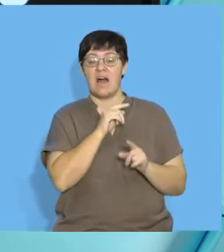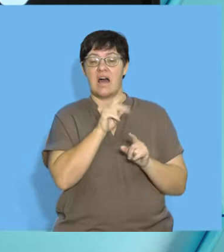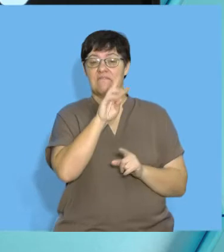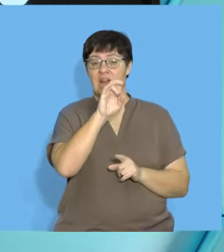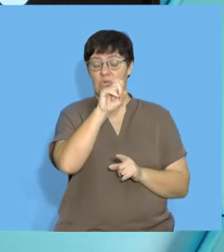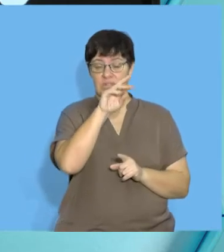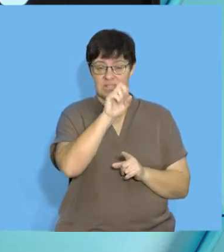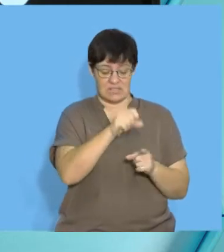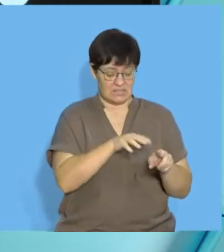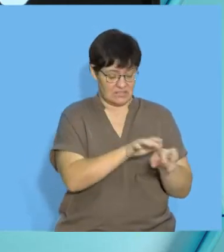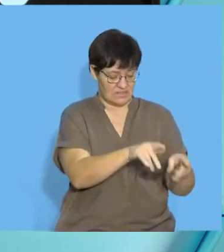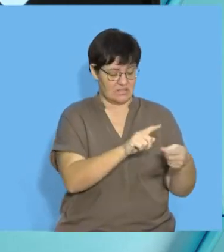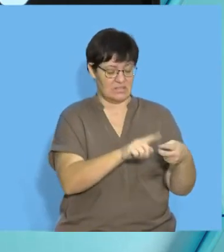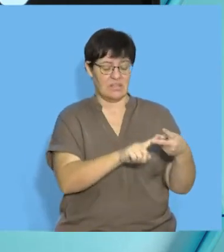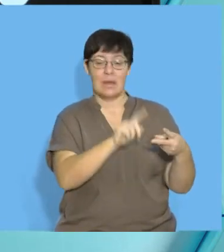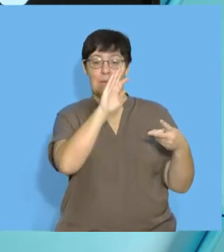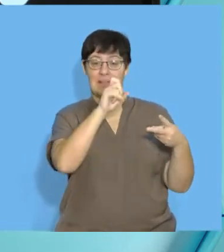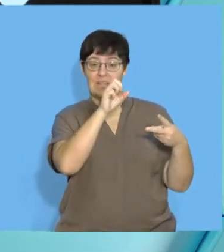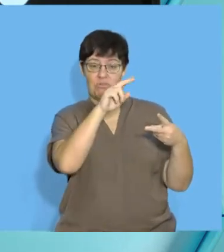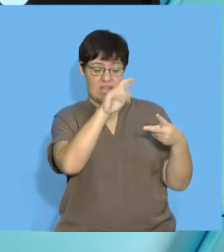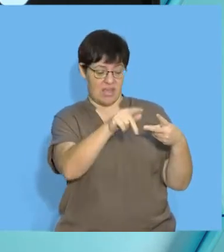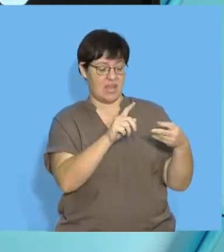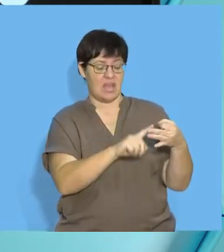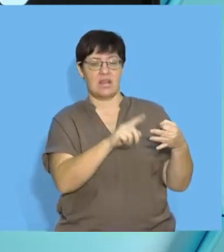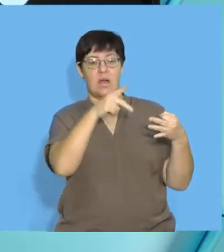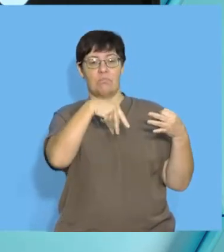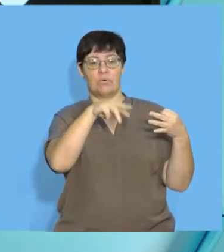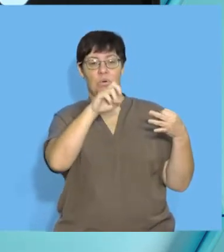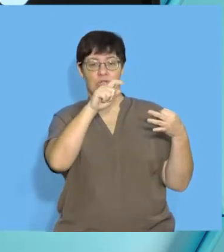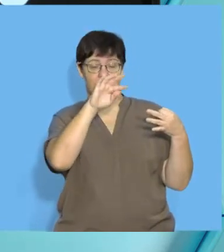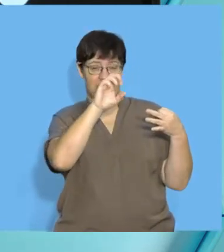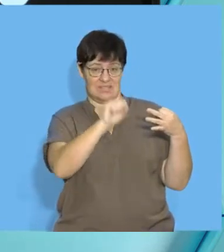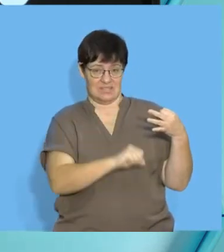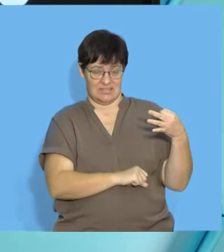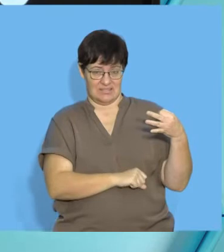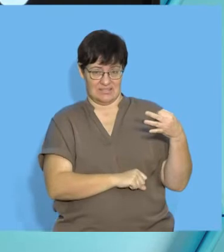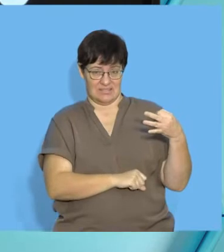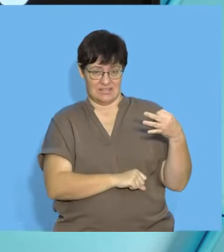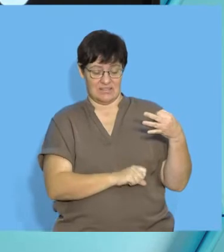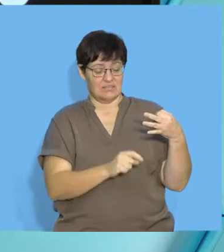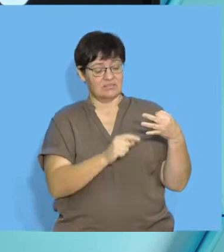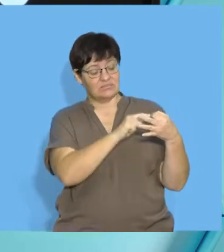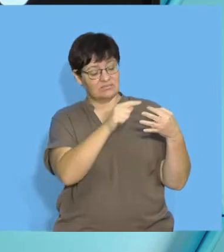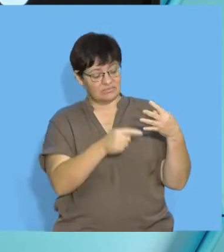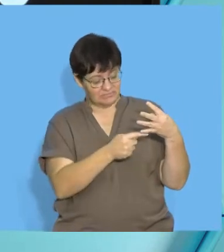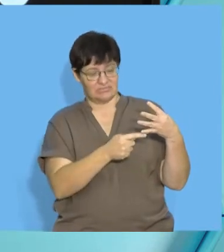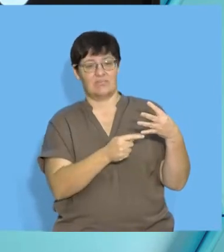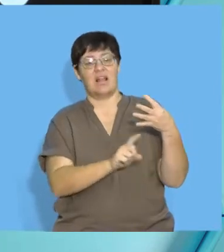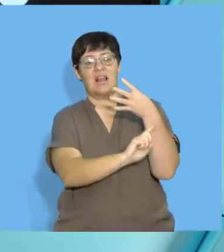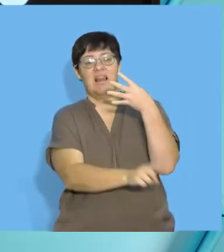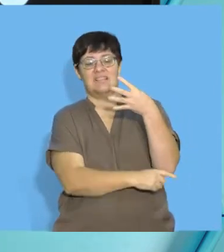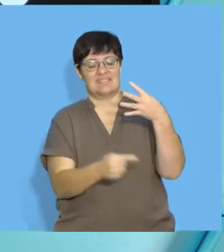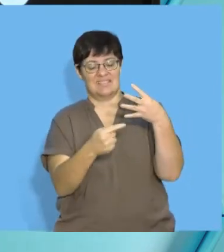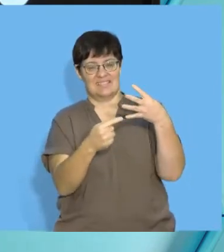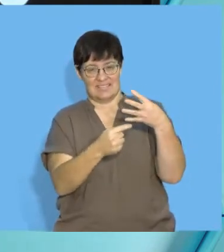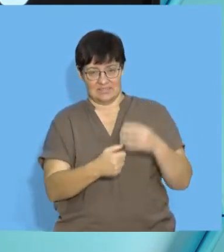we looked at bacteria, and we've looked at protists. And fungi is the last one in the group of microorganisms. Now,